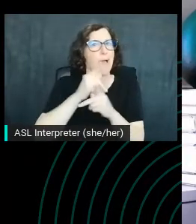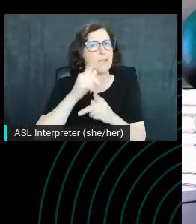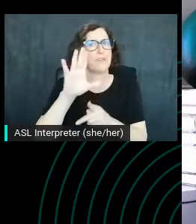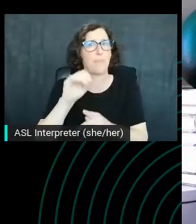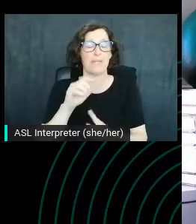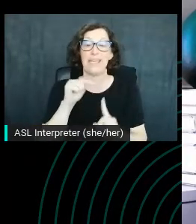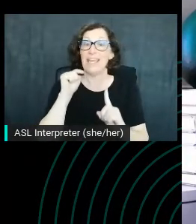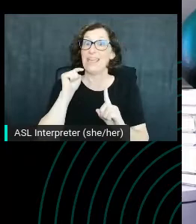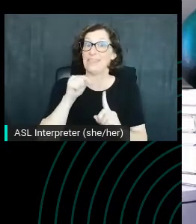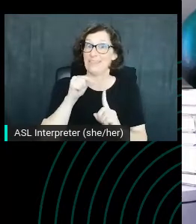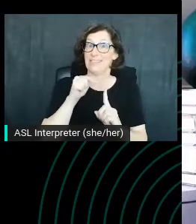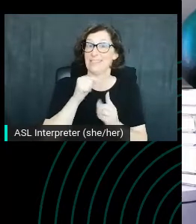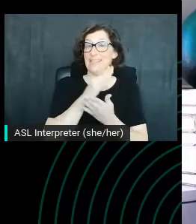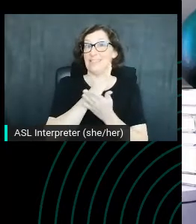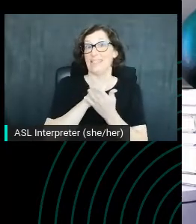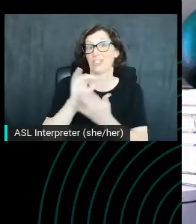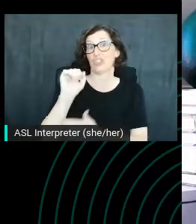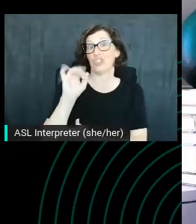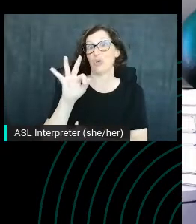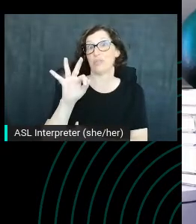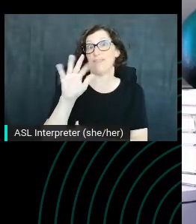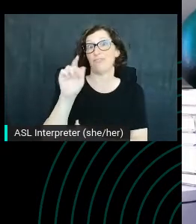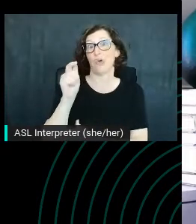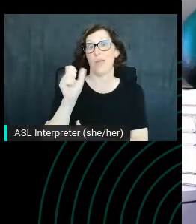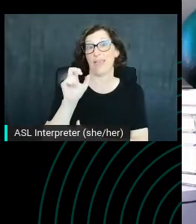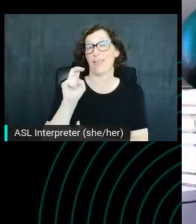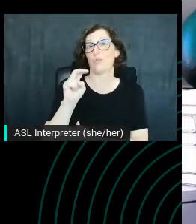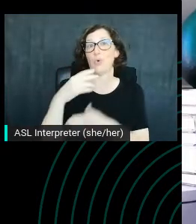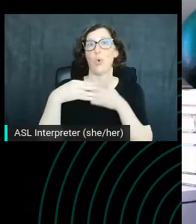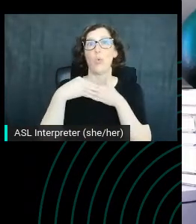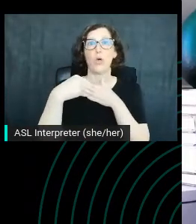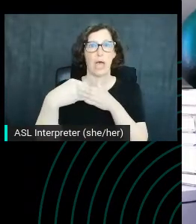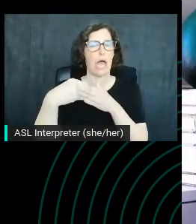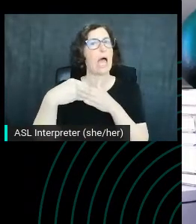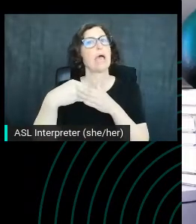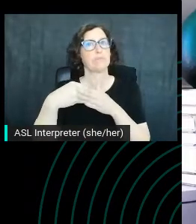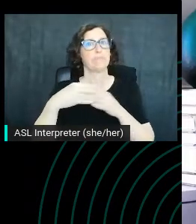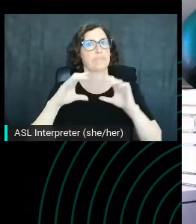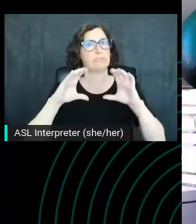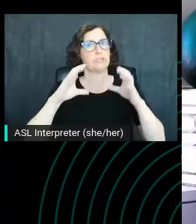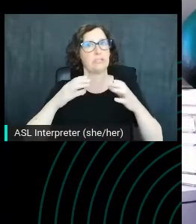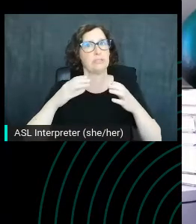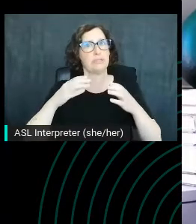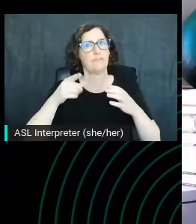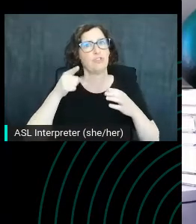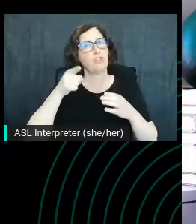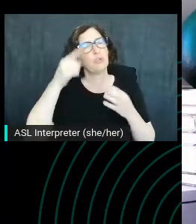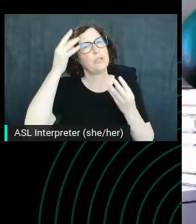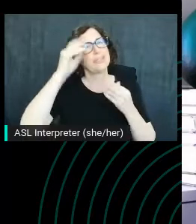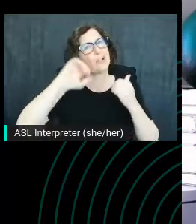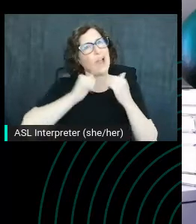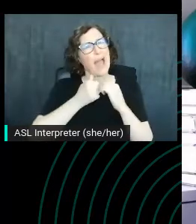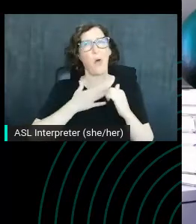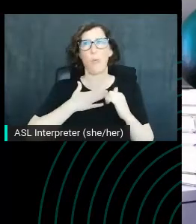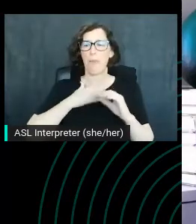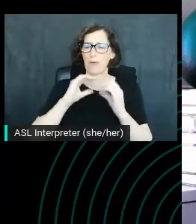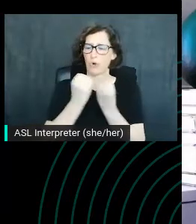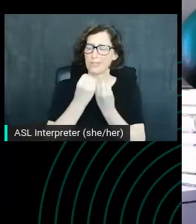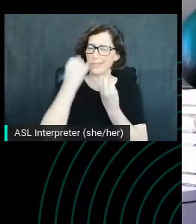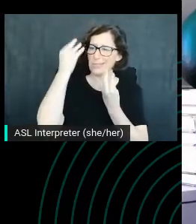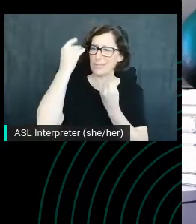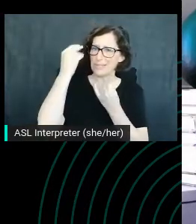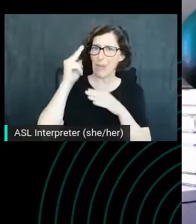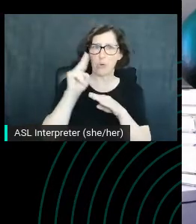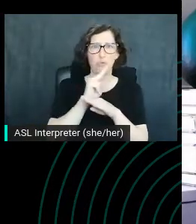Analytics, Yosaif Cohain, will guide you through a session to inspire you to consider how your organization thinks about, uses,